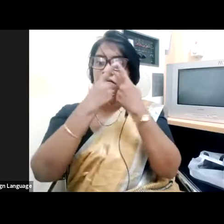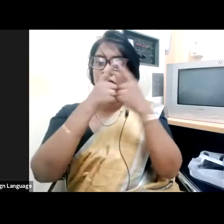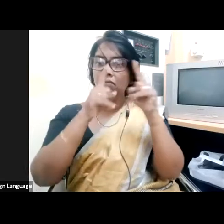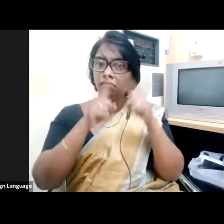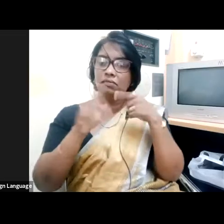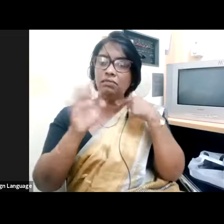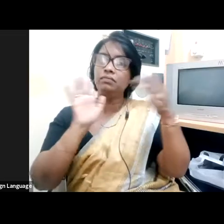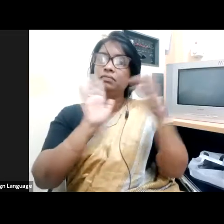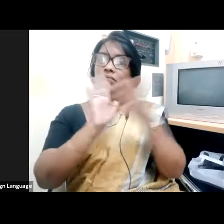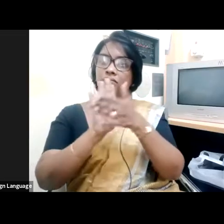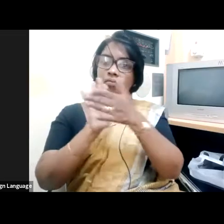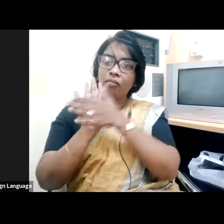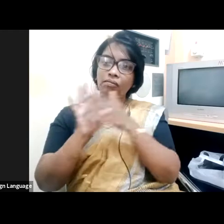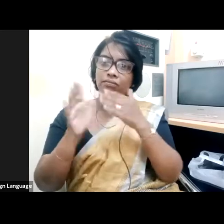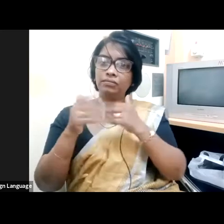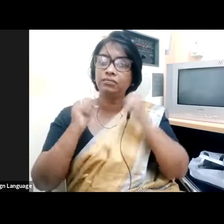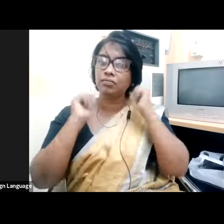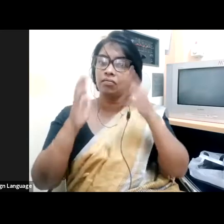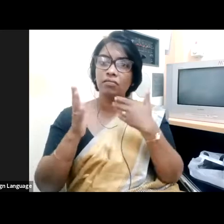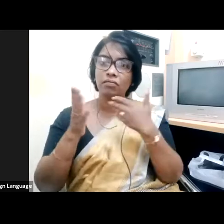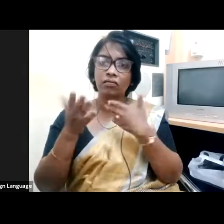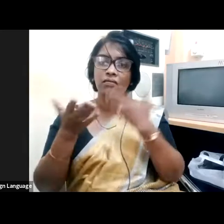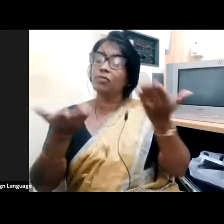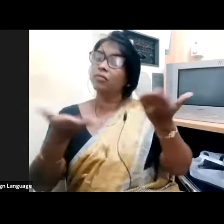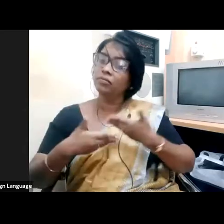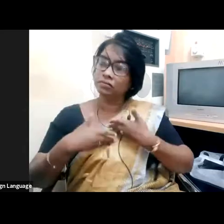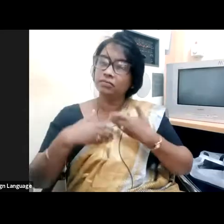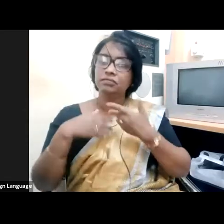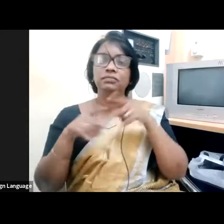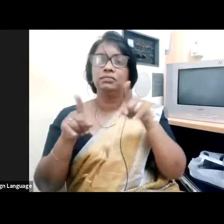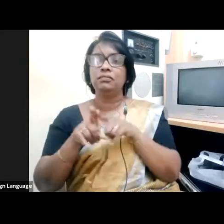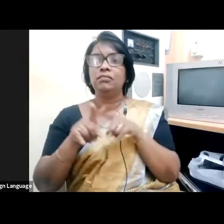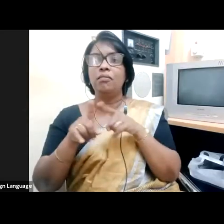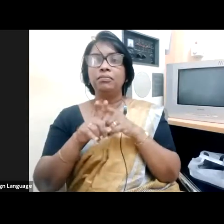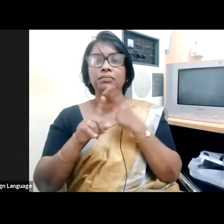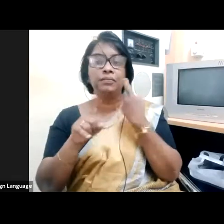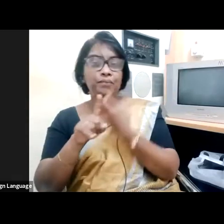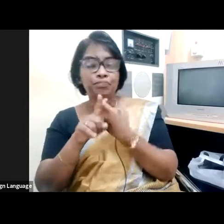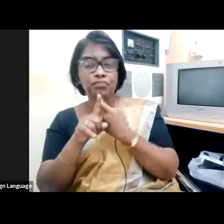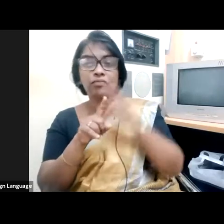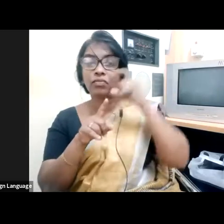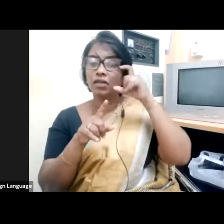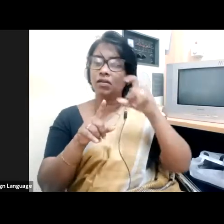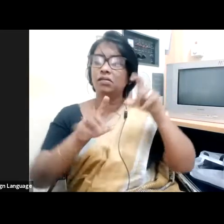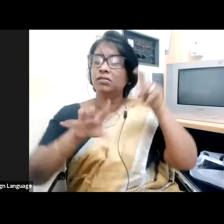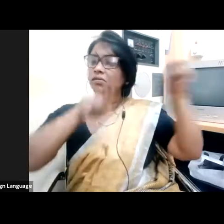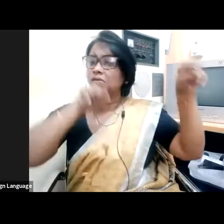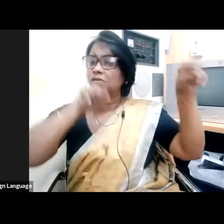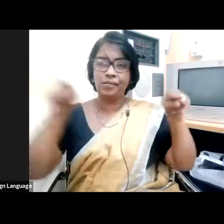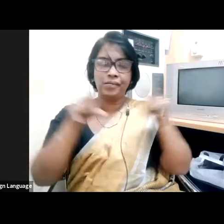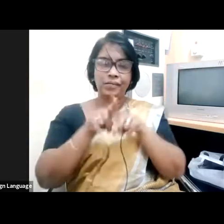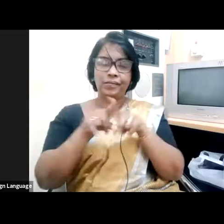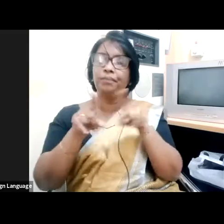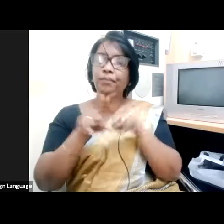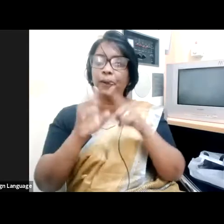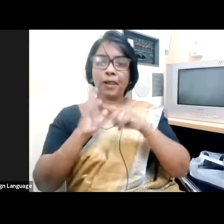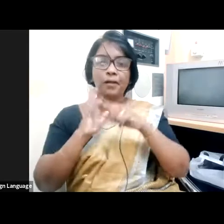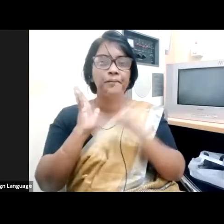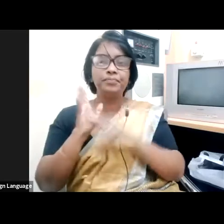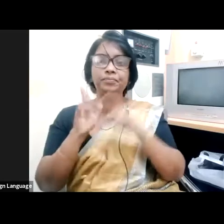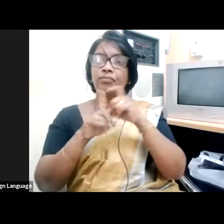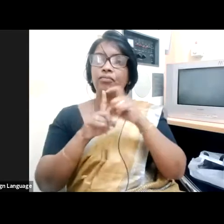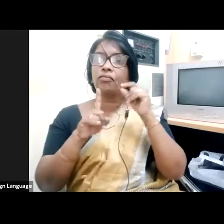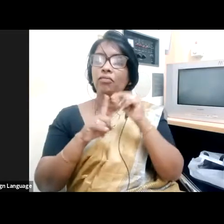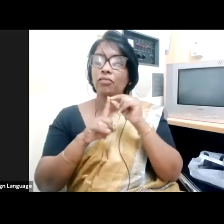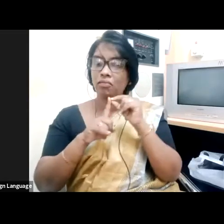lineup joining from Kenya, Spain, and Colombo. UNDP's 2020 Human Development Report